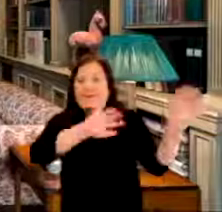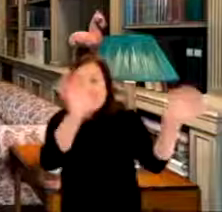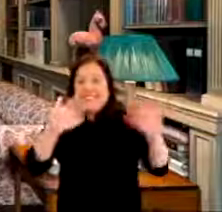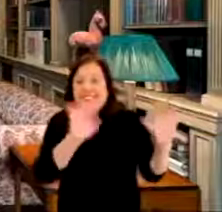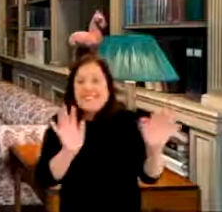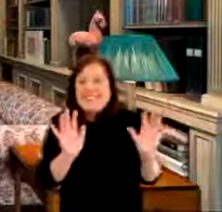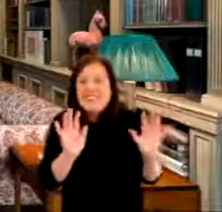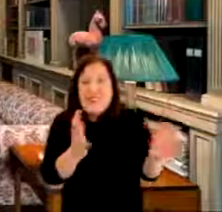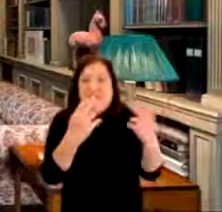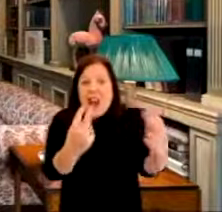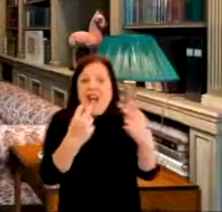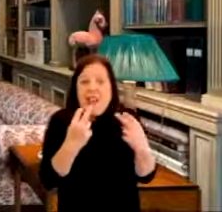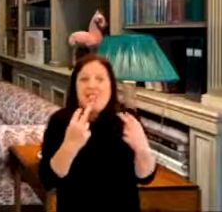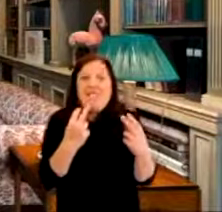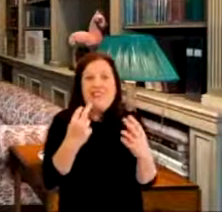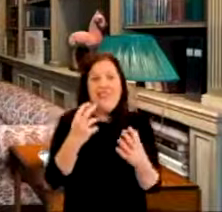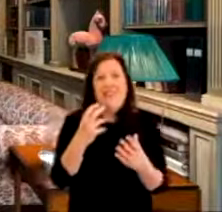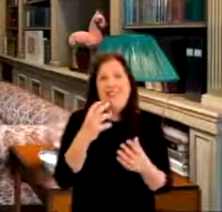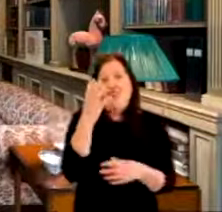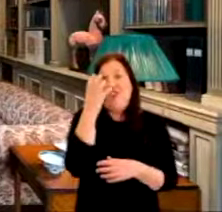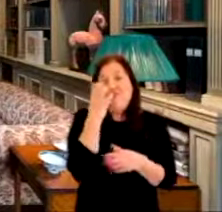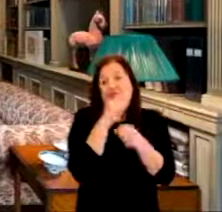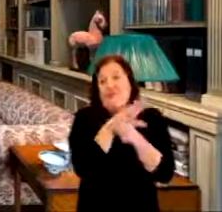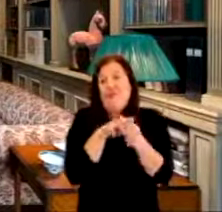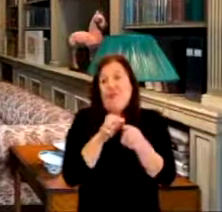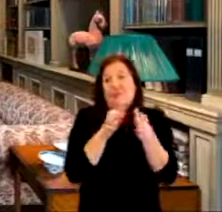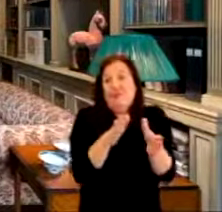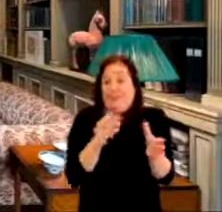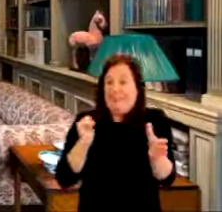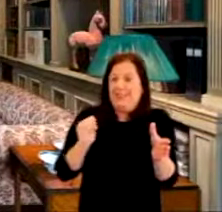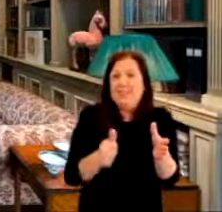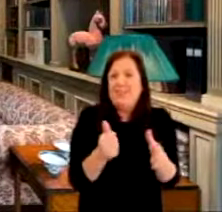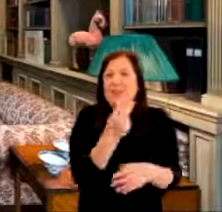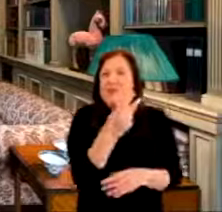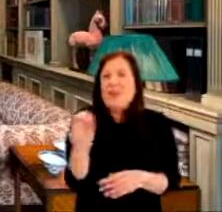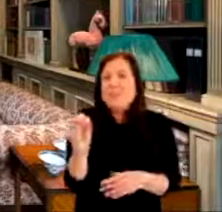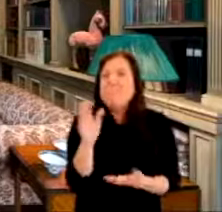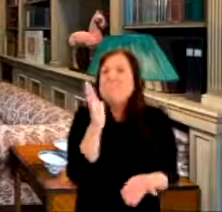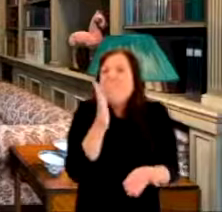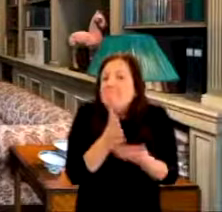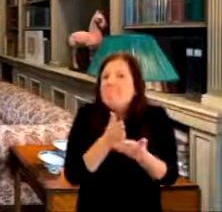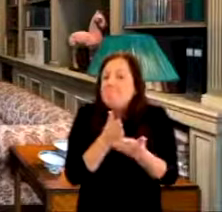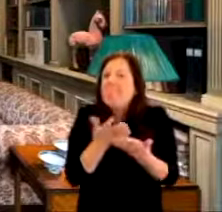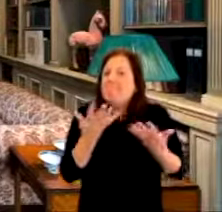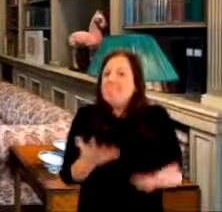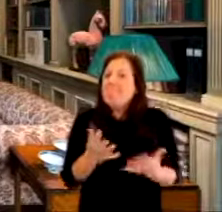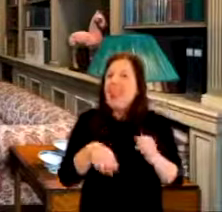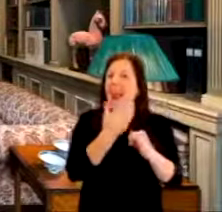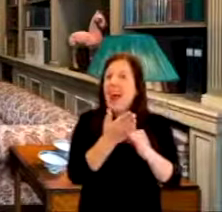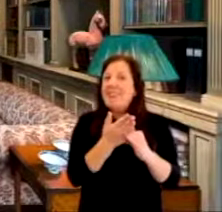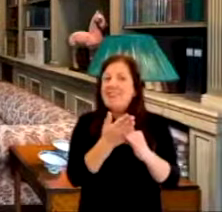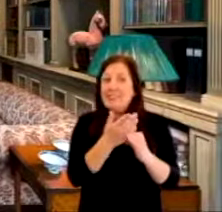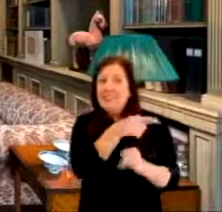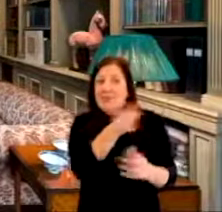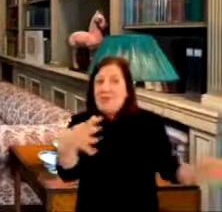Hey everybody, welcome back. Episode 20, Coronation Street, the final episode. So glad you